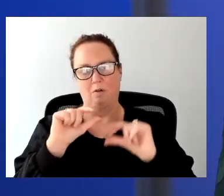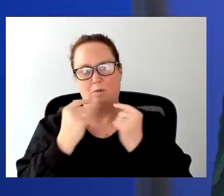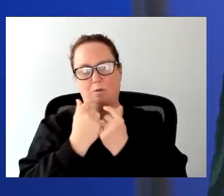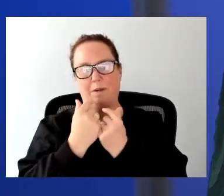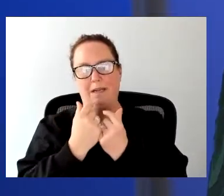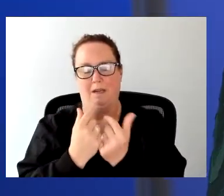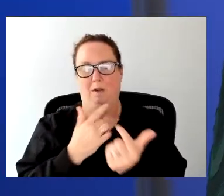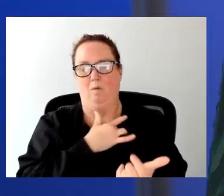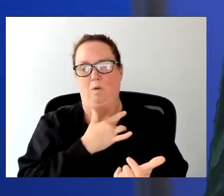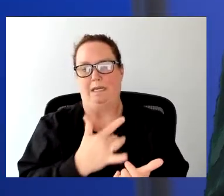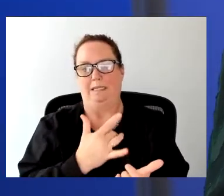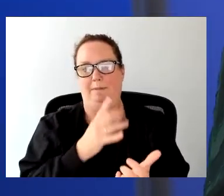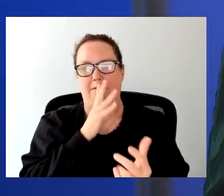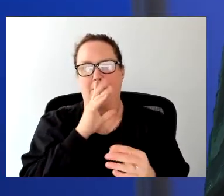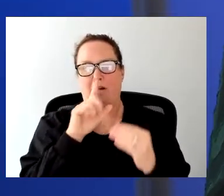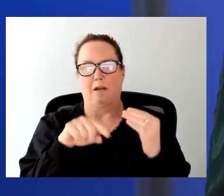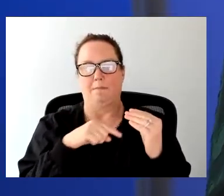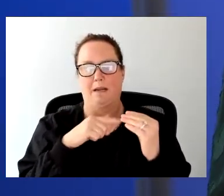talk about is,